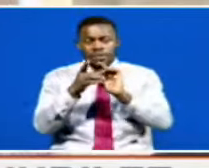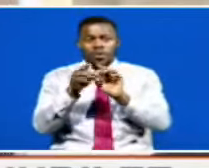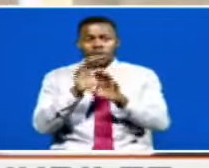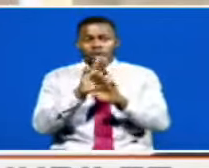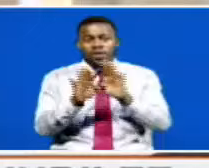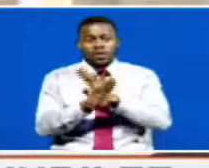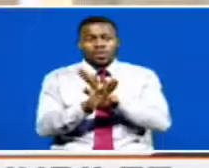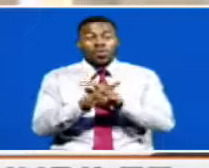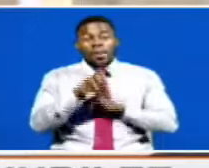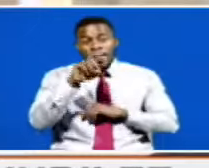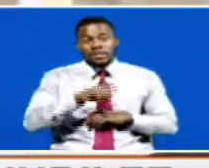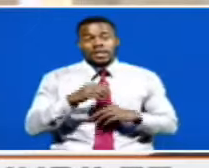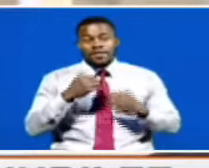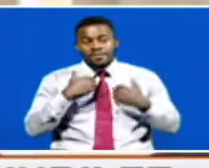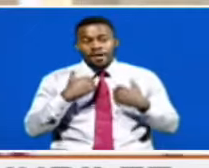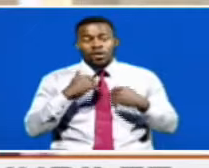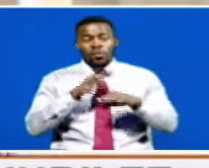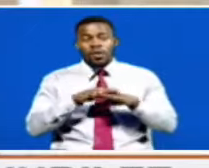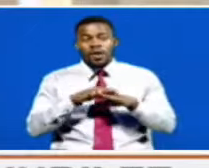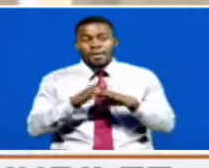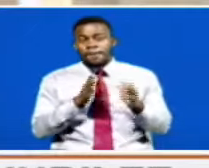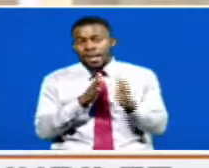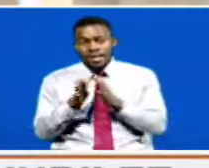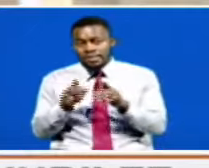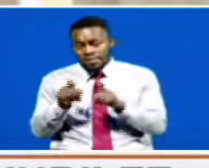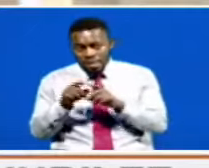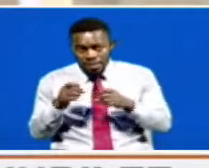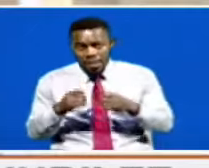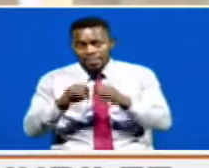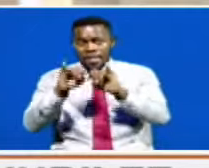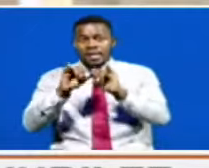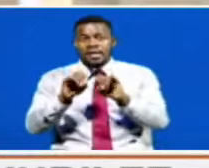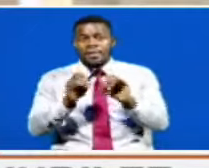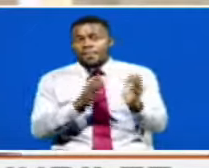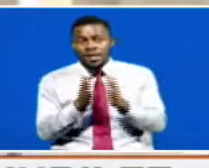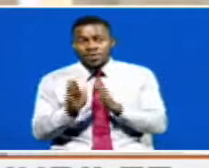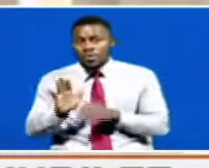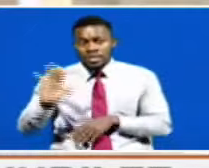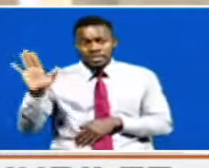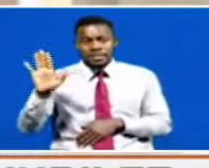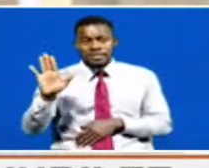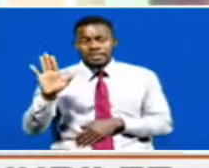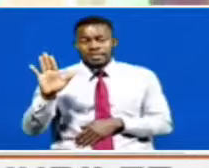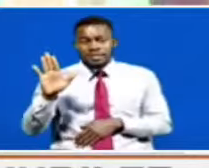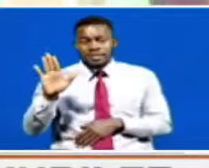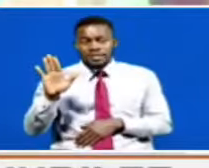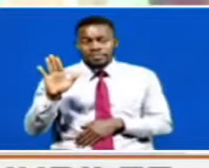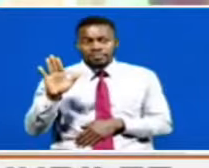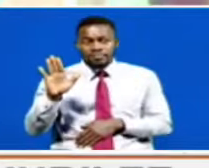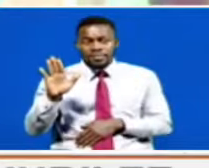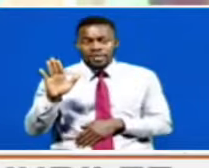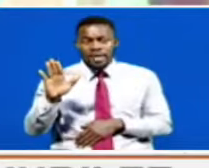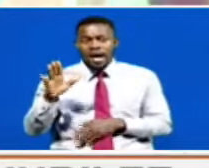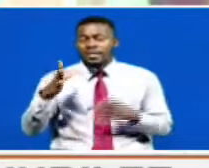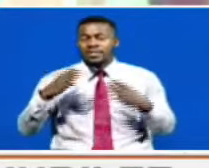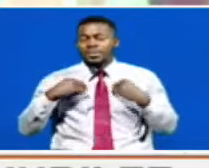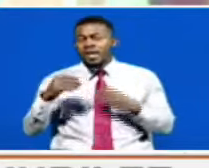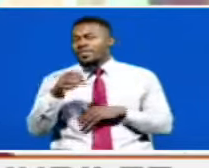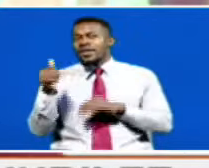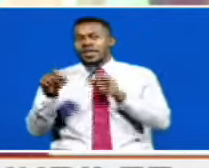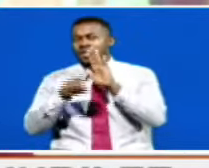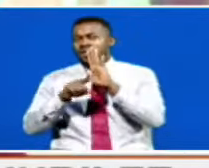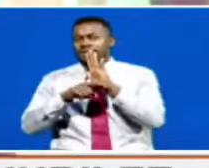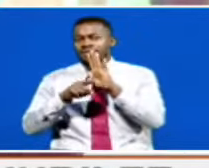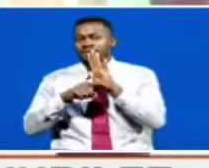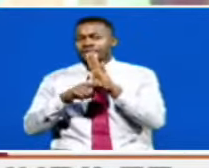you must implement. And you shouldn't allow anybody to distract you from that manifesto. Watu wanataka tu unachaguliwa